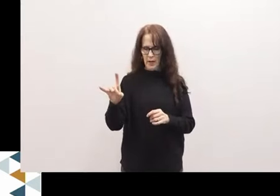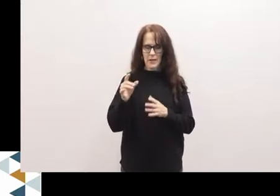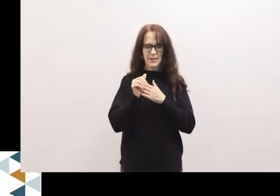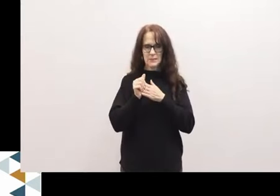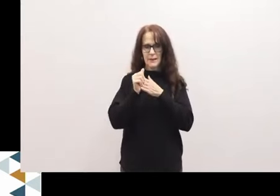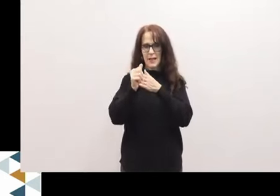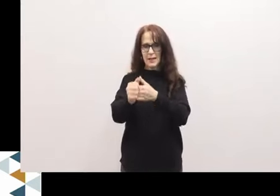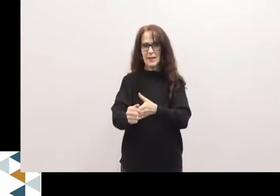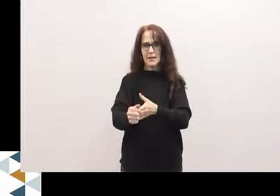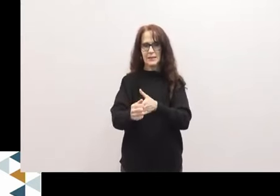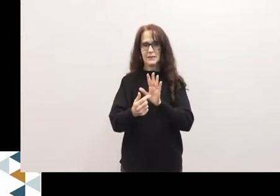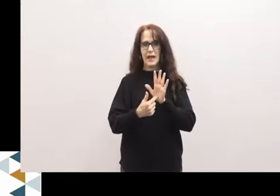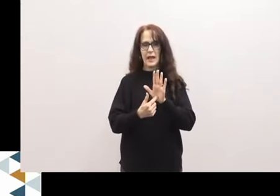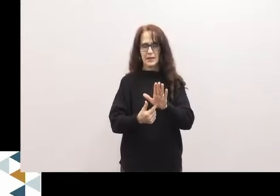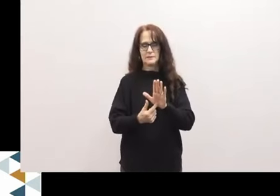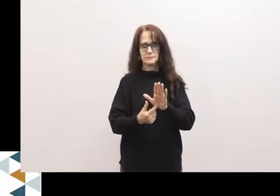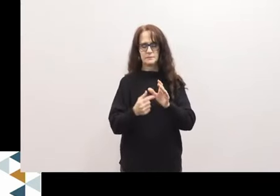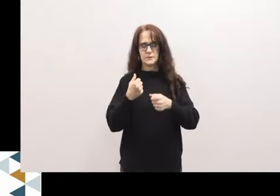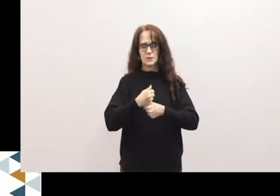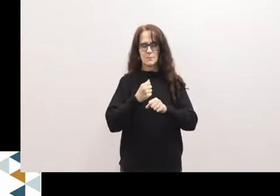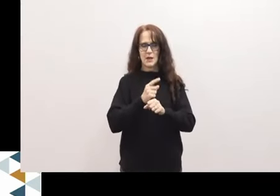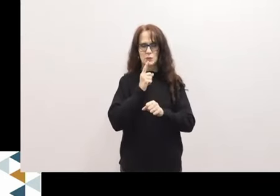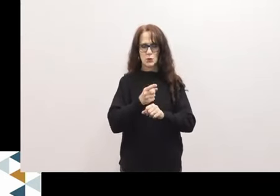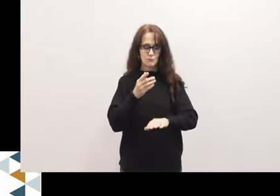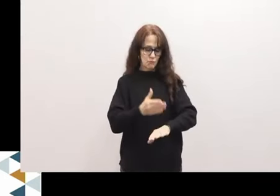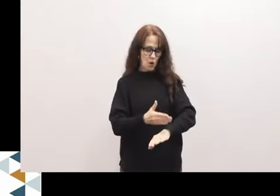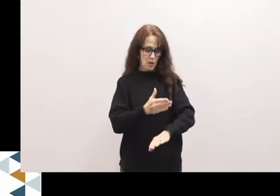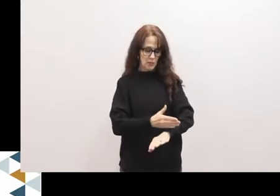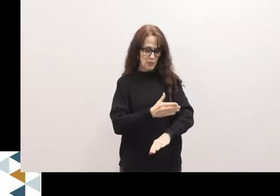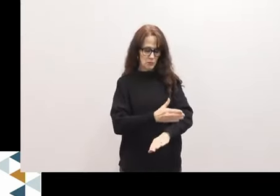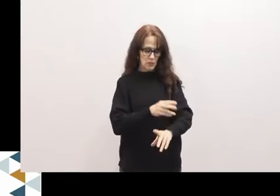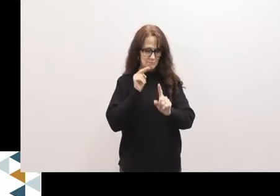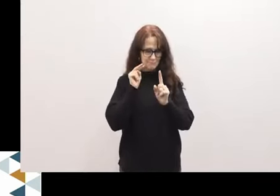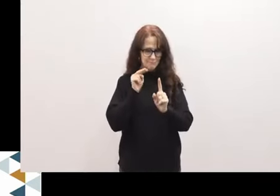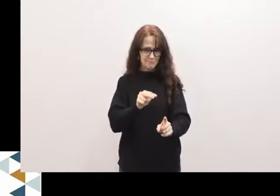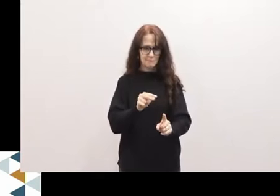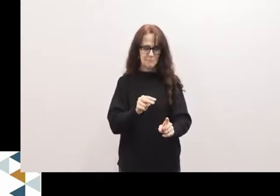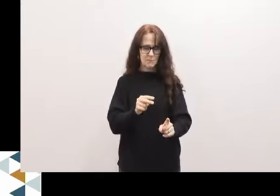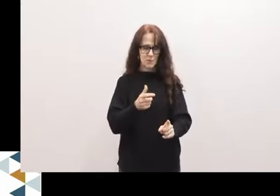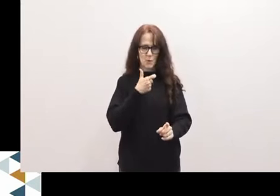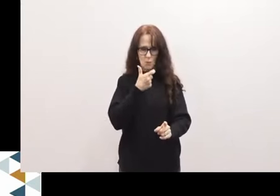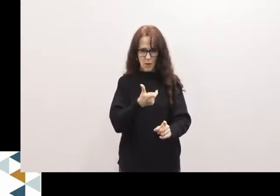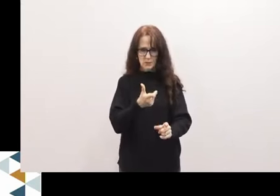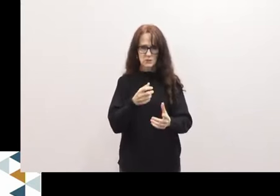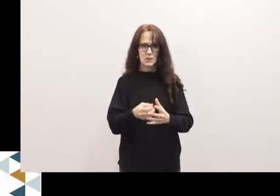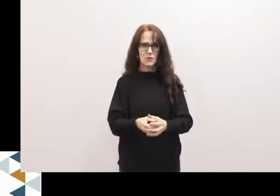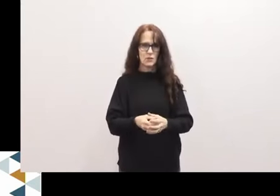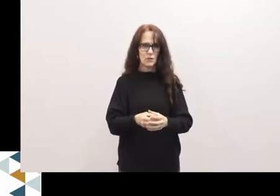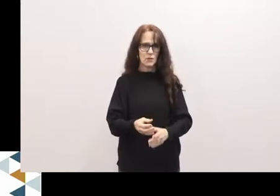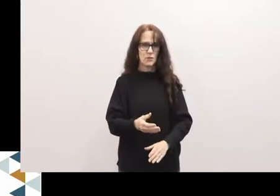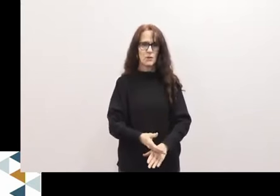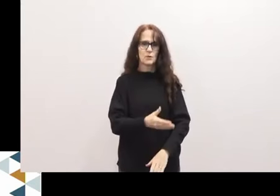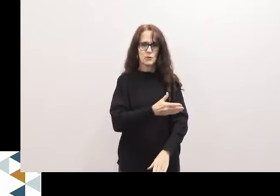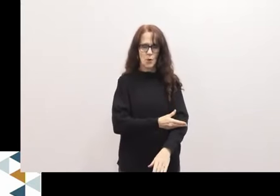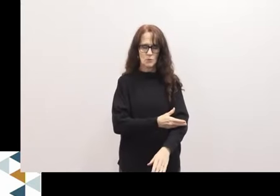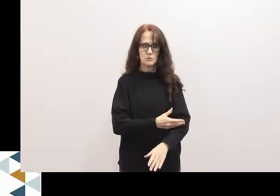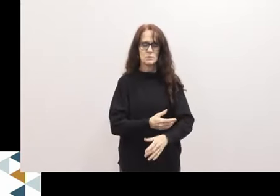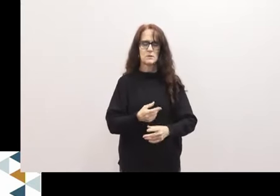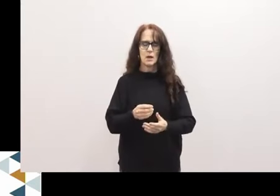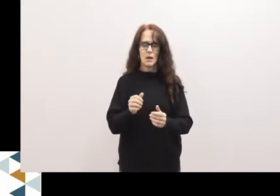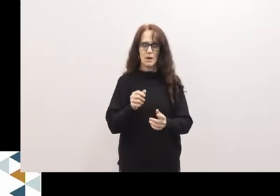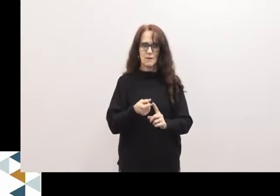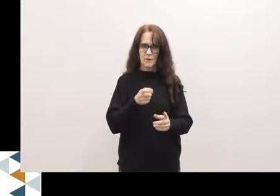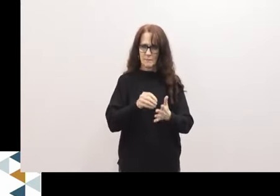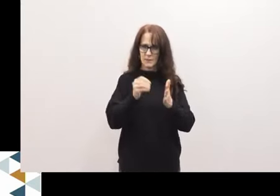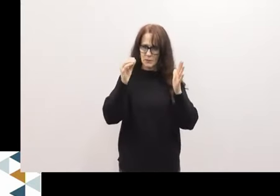leading indicators to help ensure that we're progress monitoring, we're looking at the growth and progress our students are making. And so we've